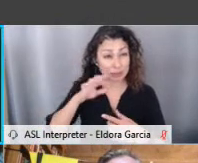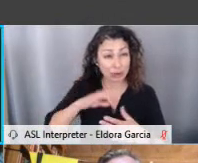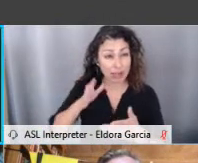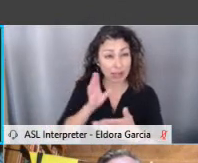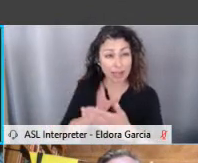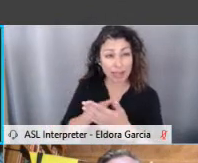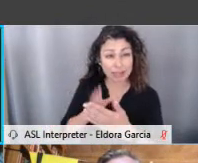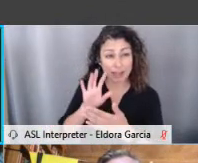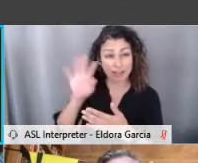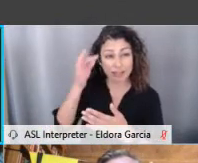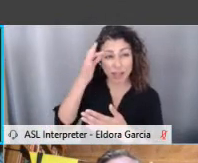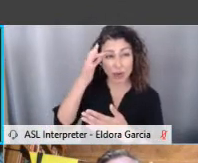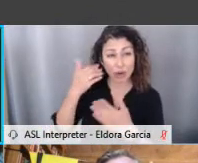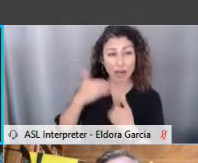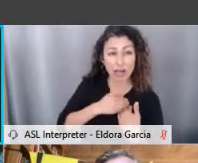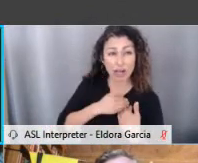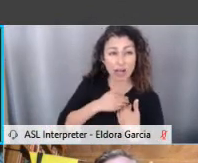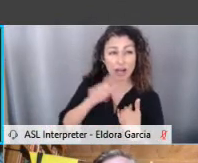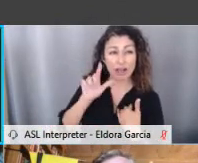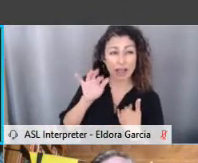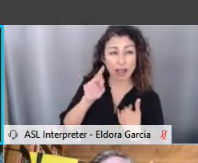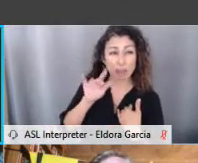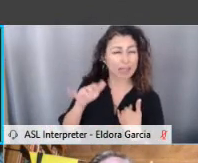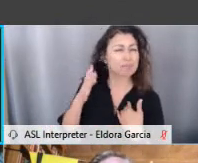federal liability? How does it work?